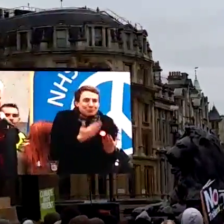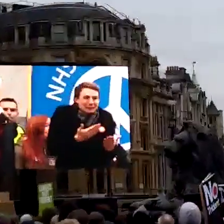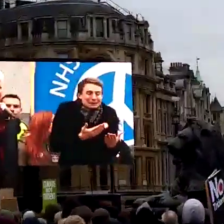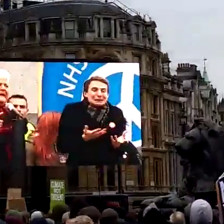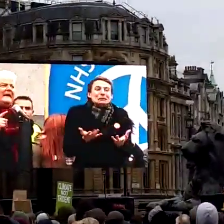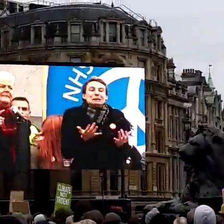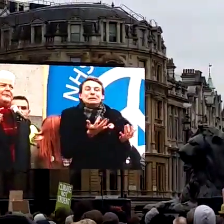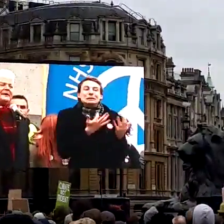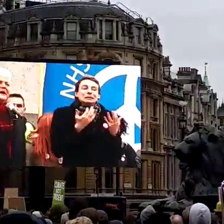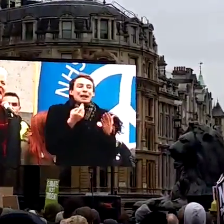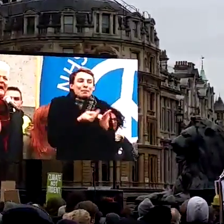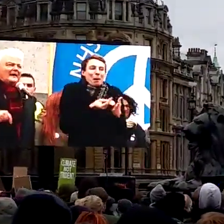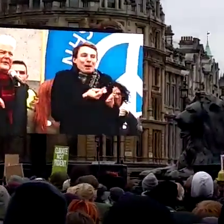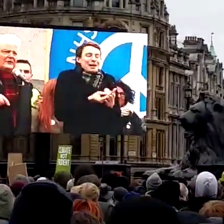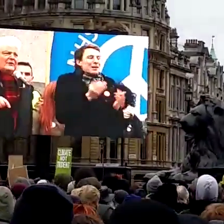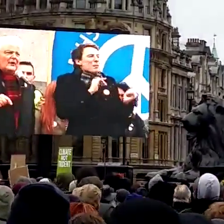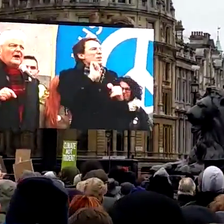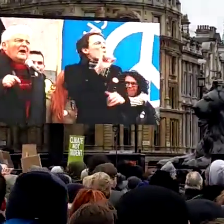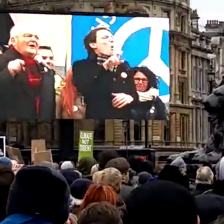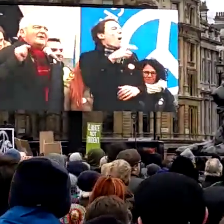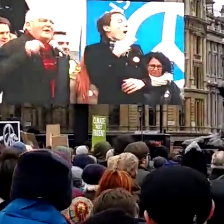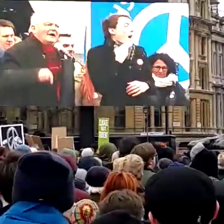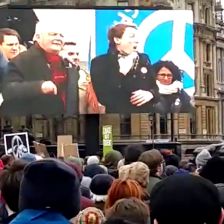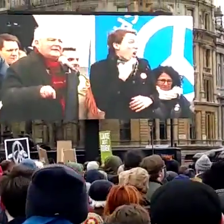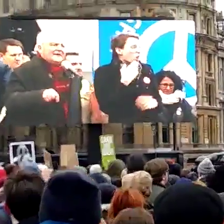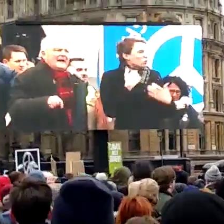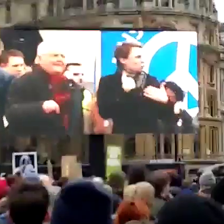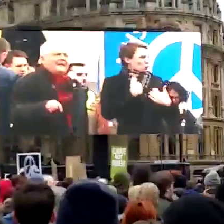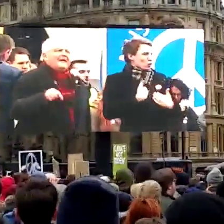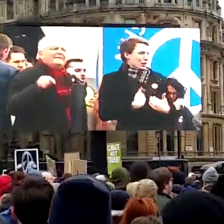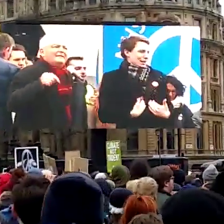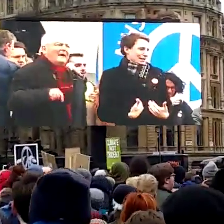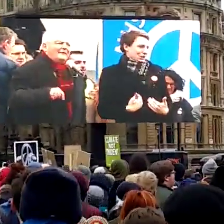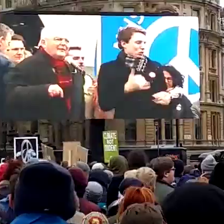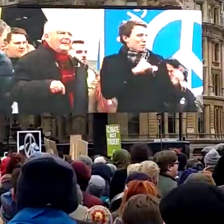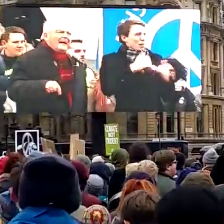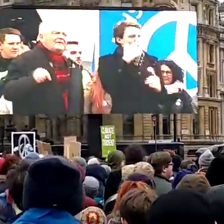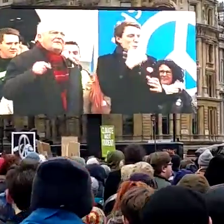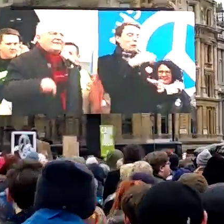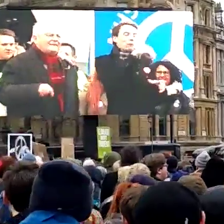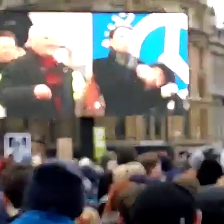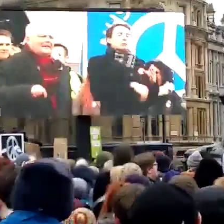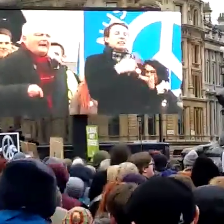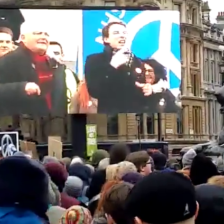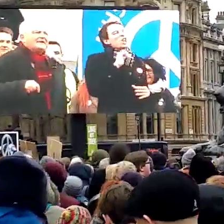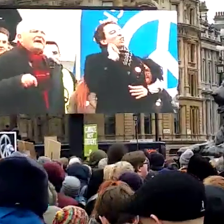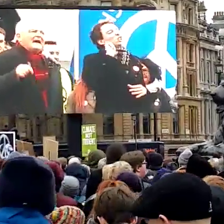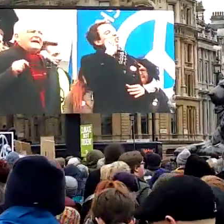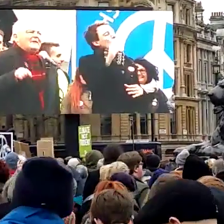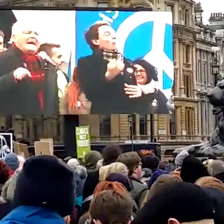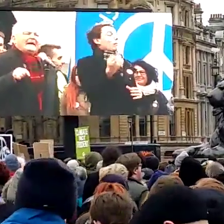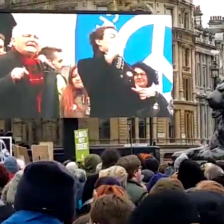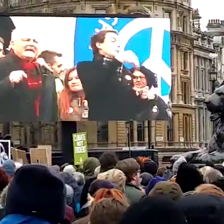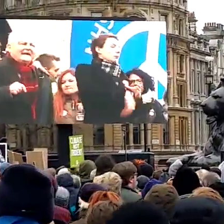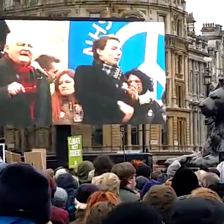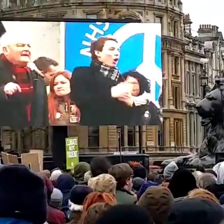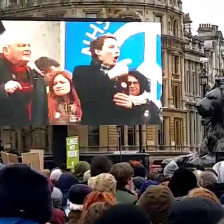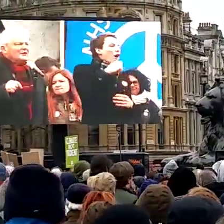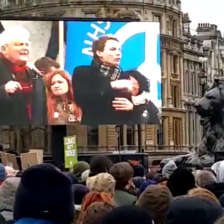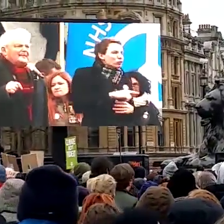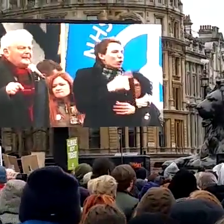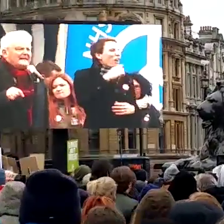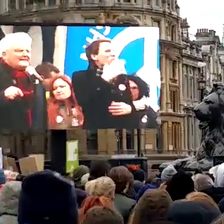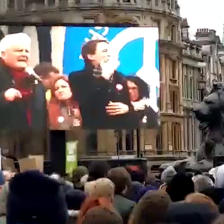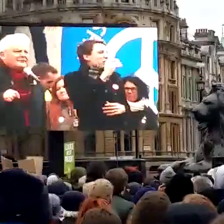rich party, put in an IOU on your auntie's name, £100 or £50, and go back and tell